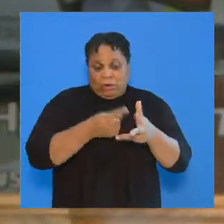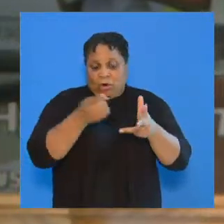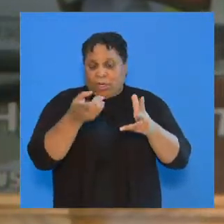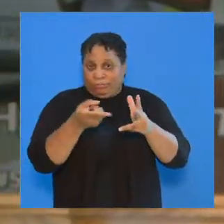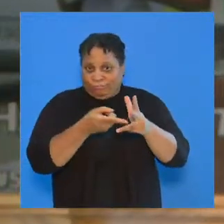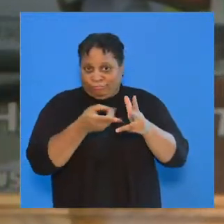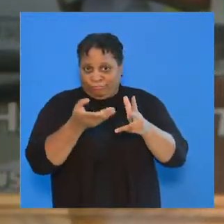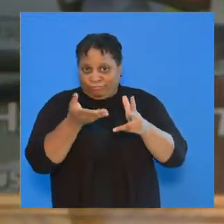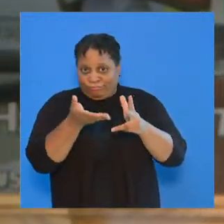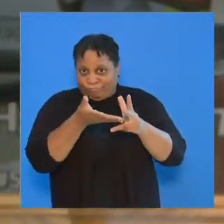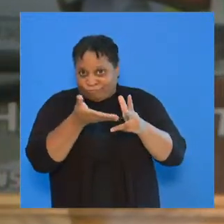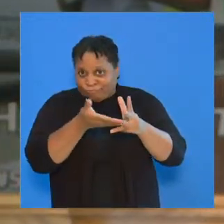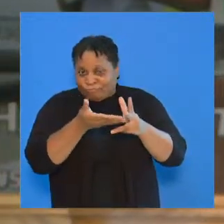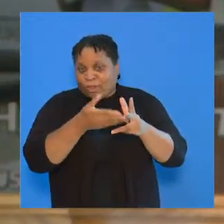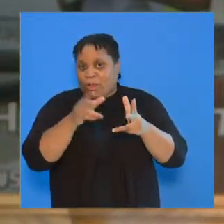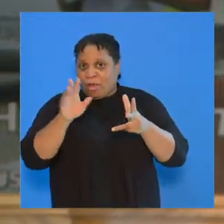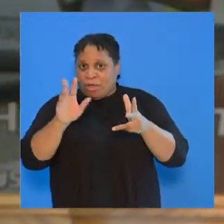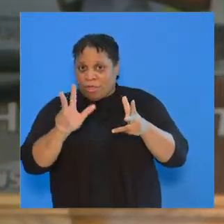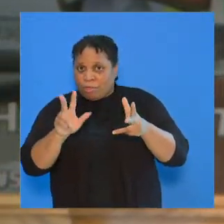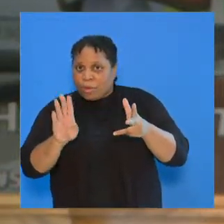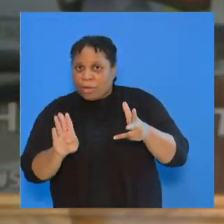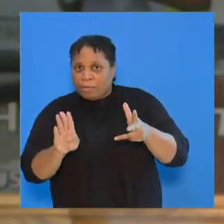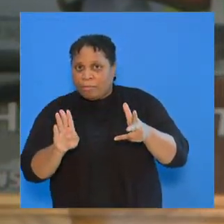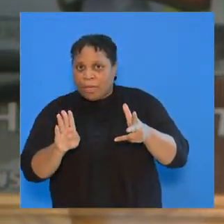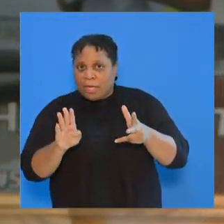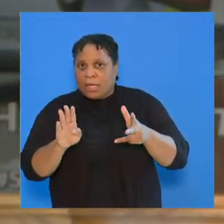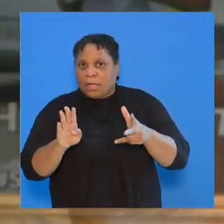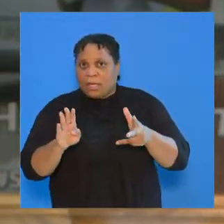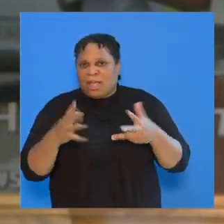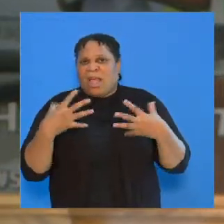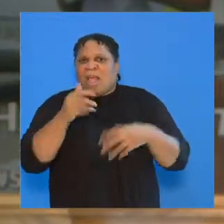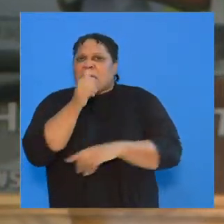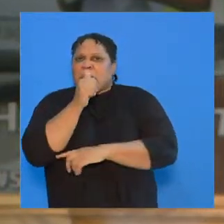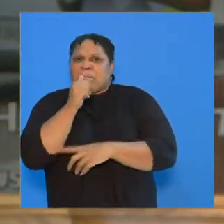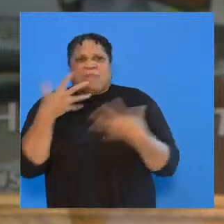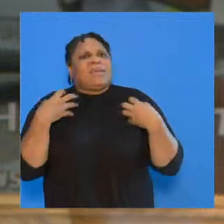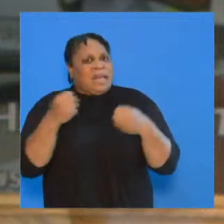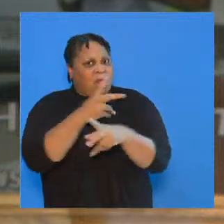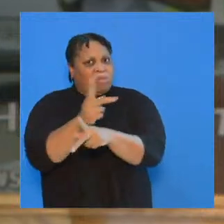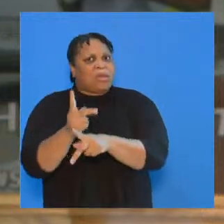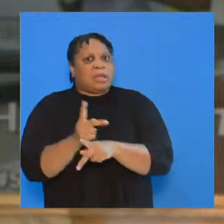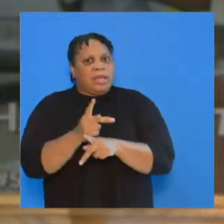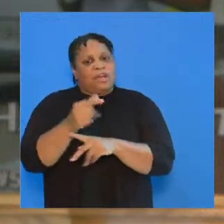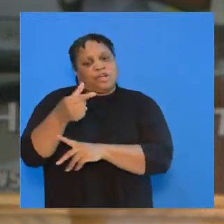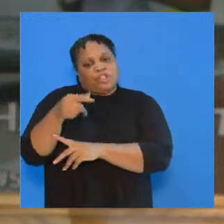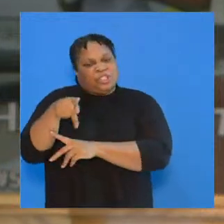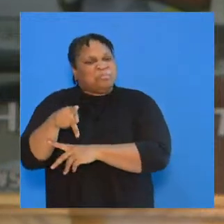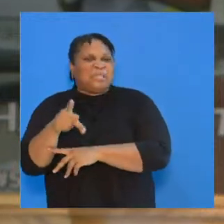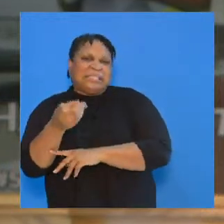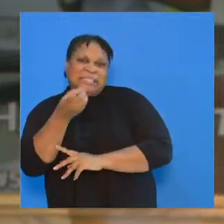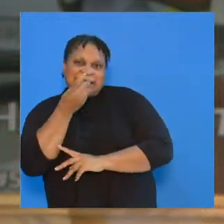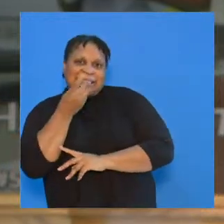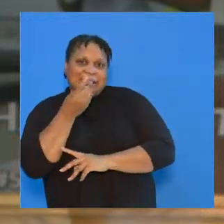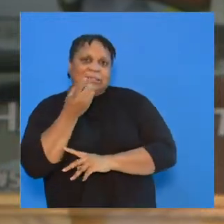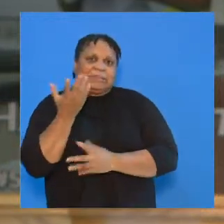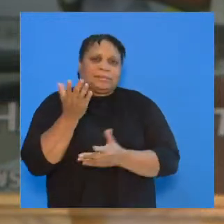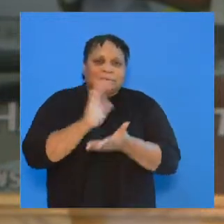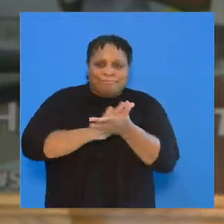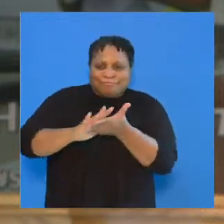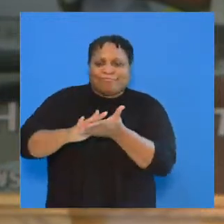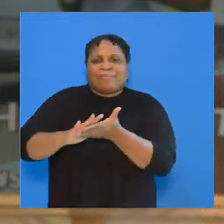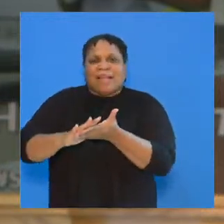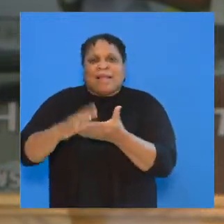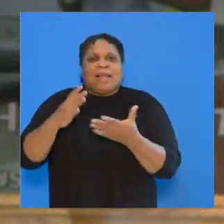during COVID-19 pandemic, many of our private healthcare colleagues, including GPs, dentists, hygienists, dental